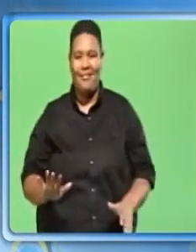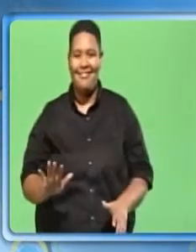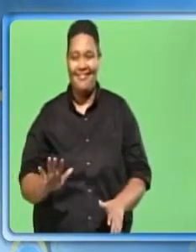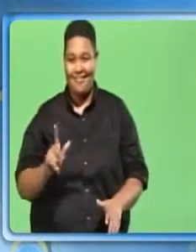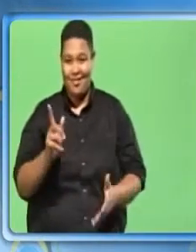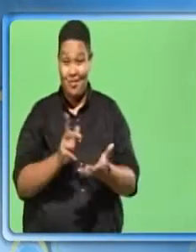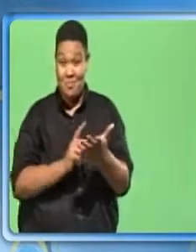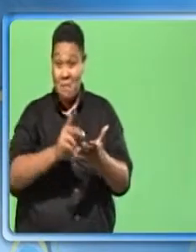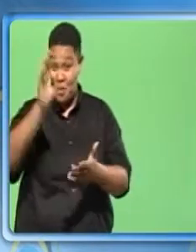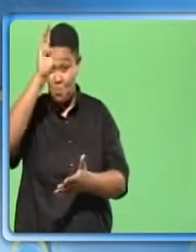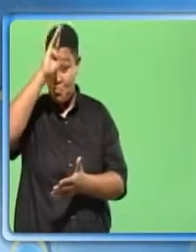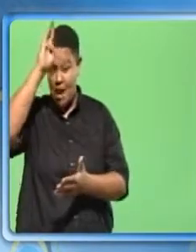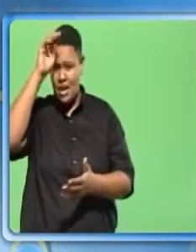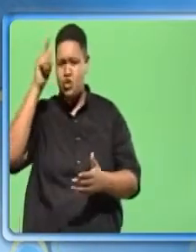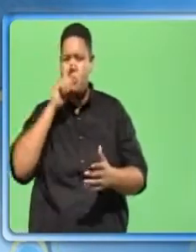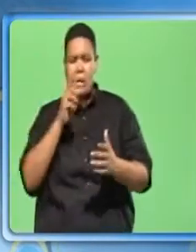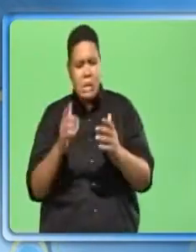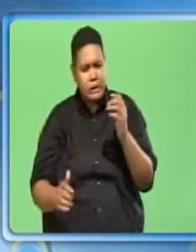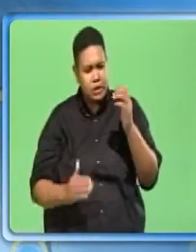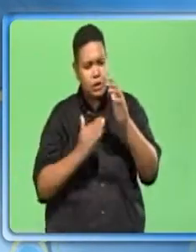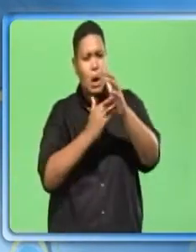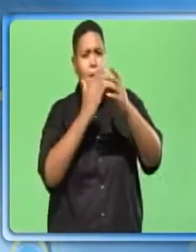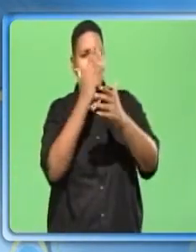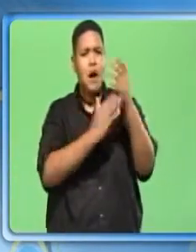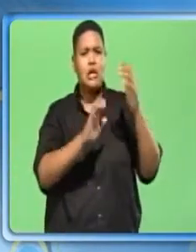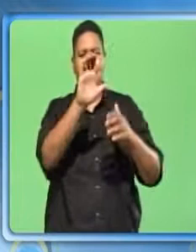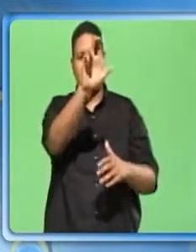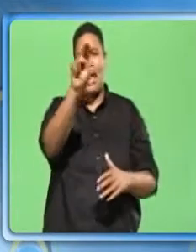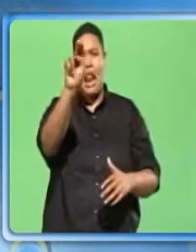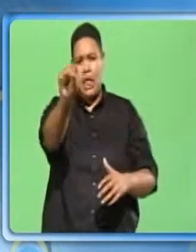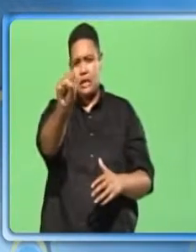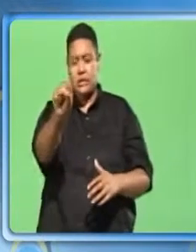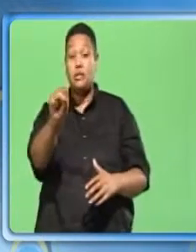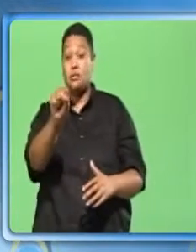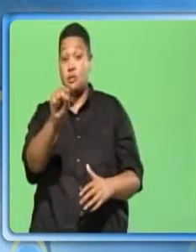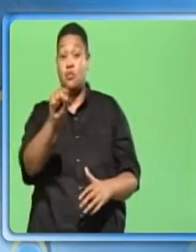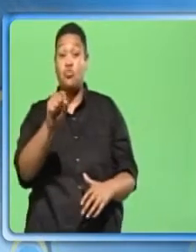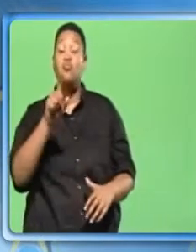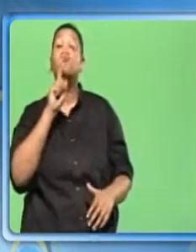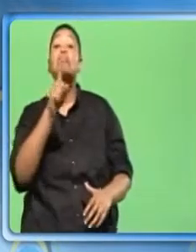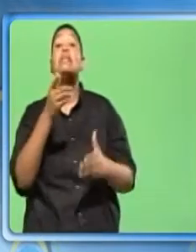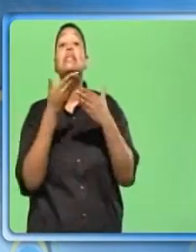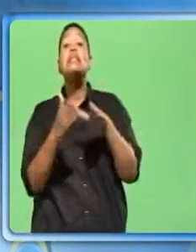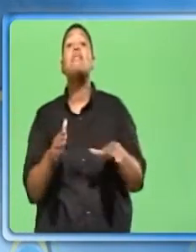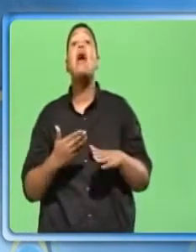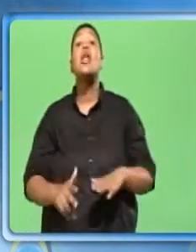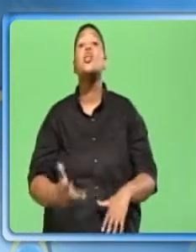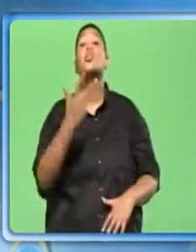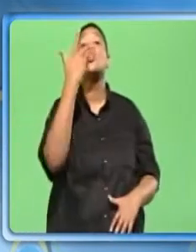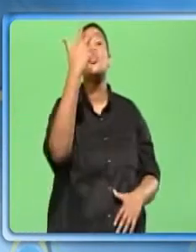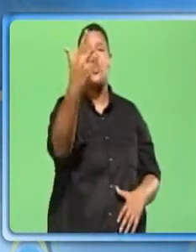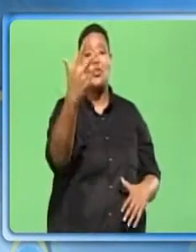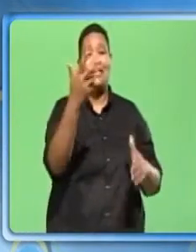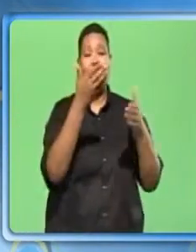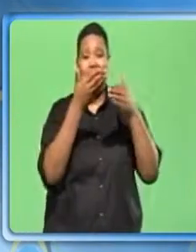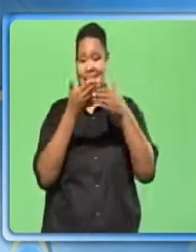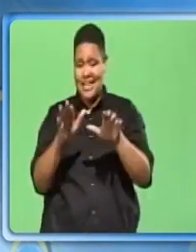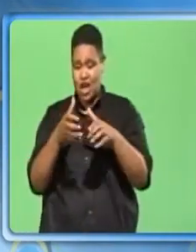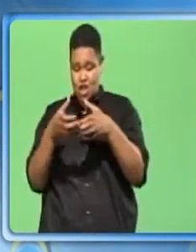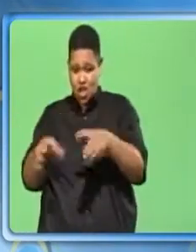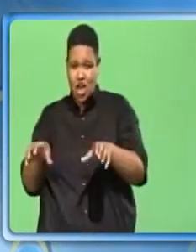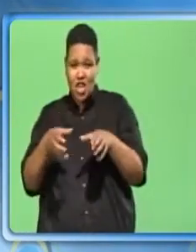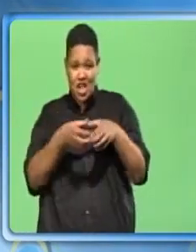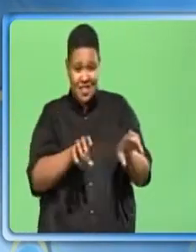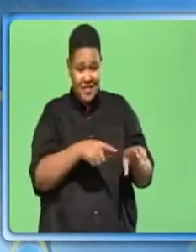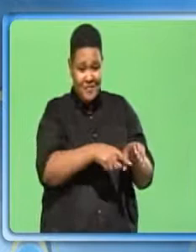The brain is one of the main parts of the central nervous system. It is divided into three main sections. They are